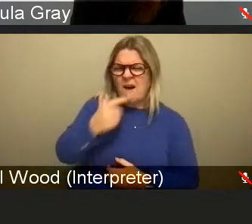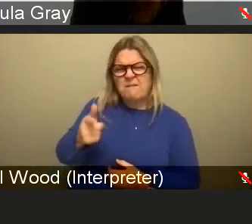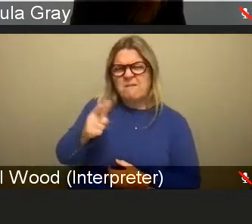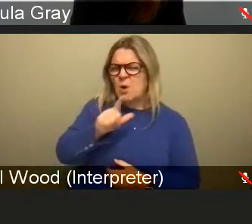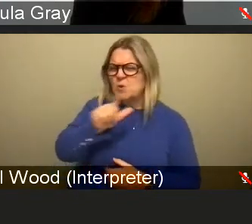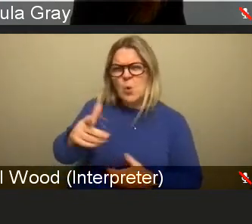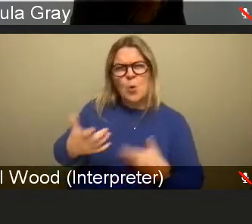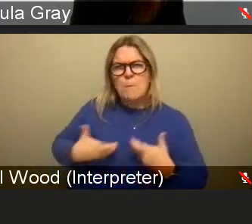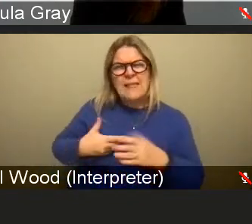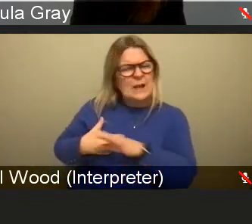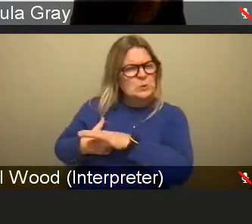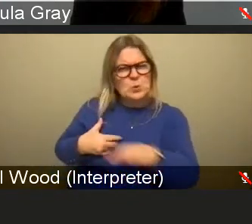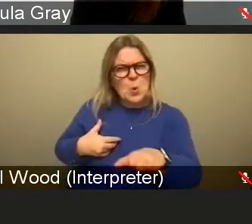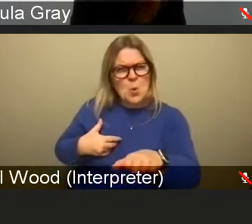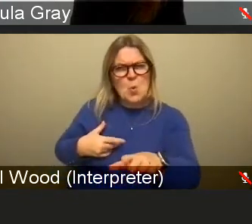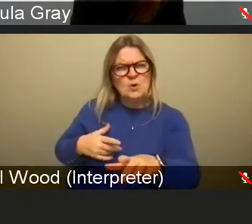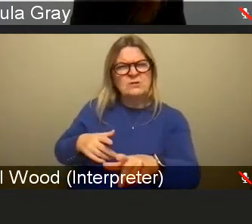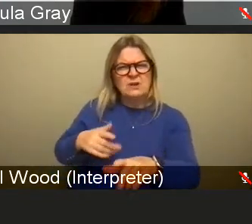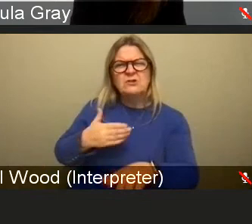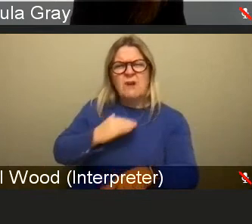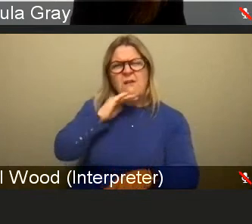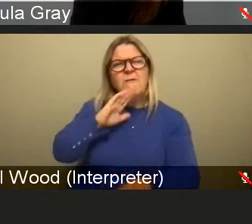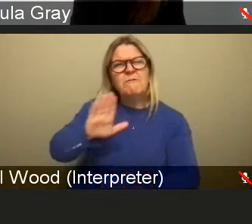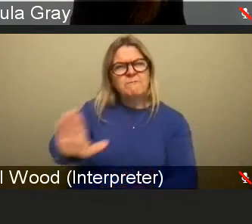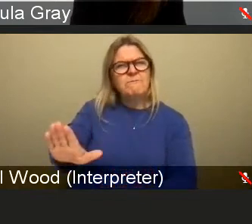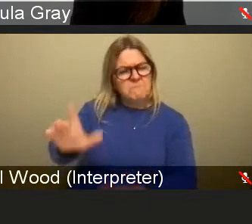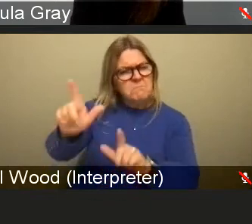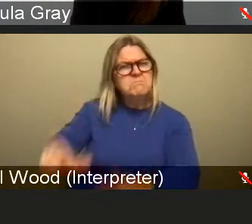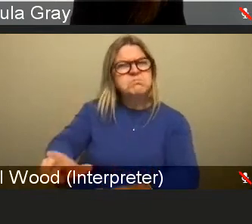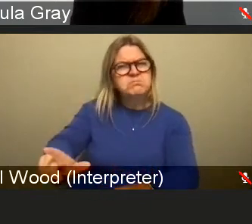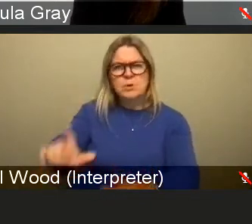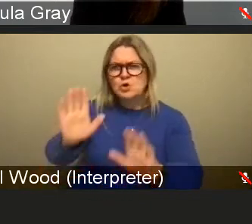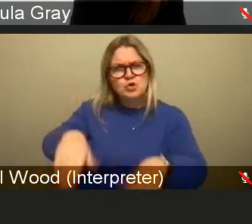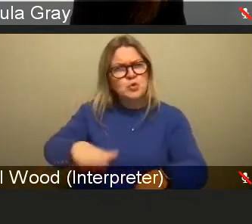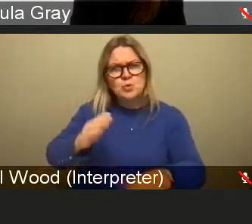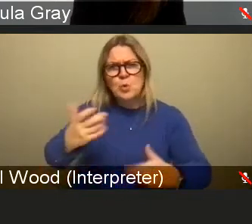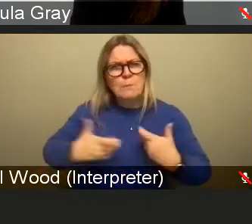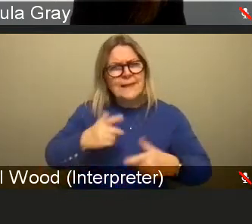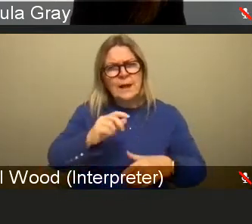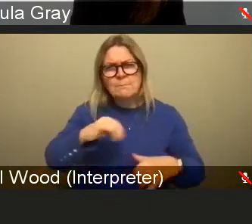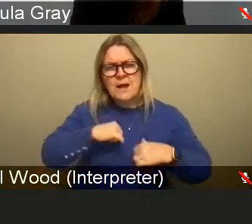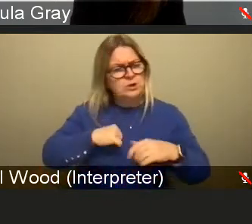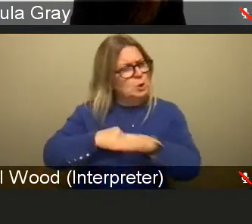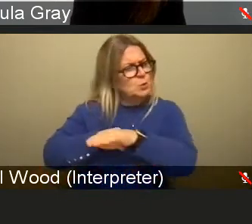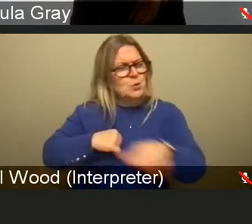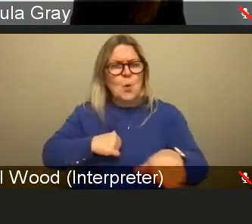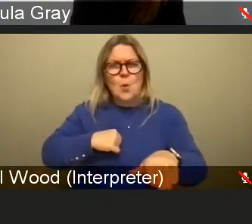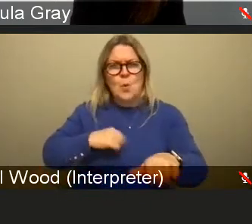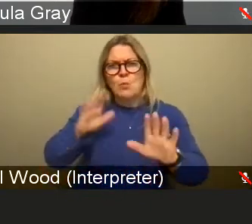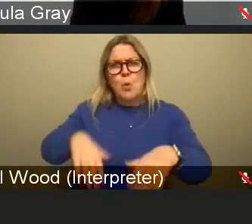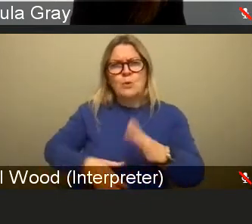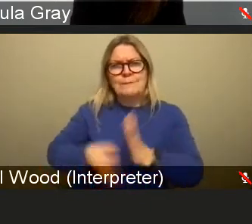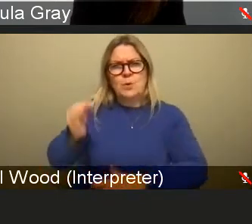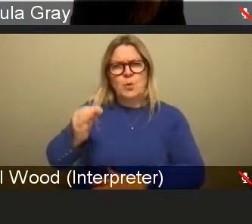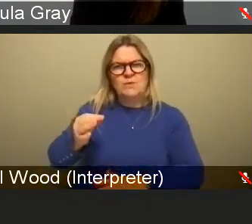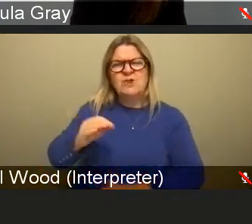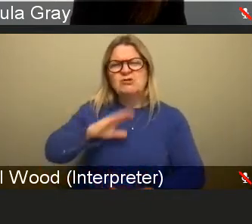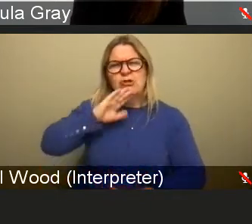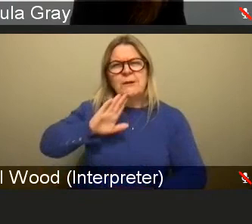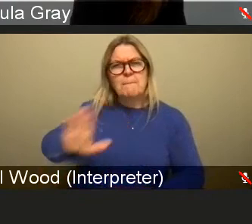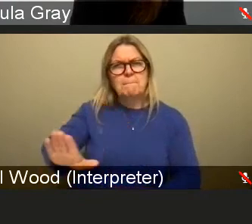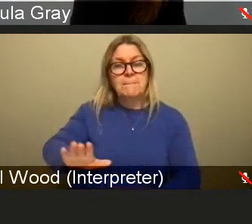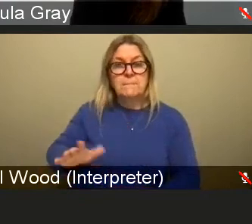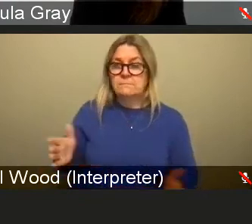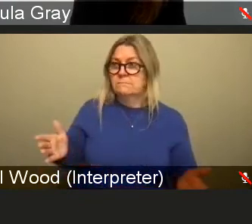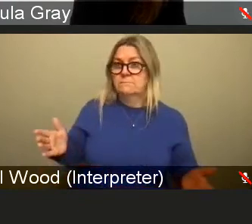your management's like that, then, it's not very good, it's not going to improve. So, yeah, I think it's important that the management buy into